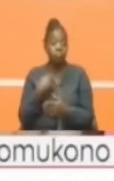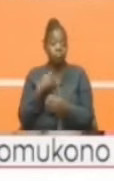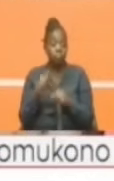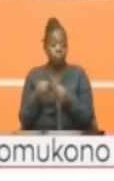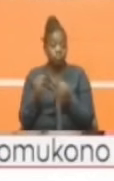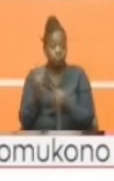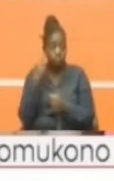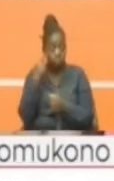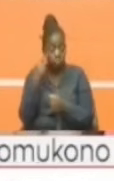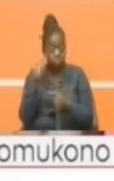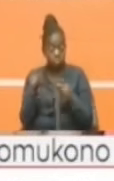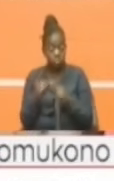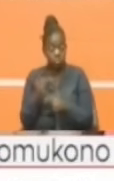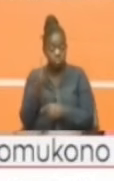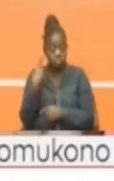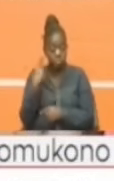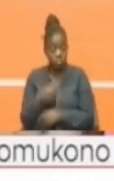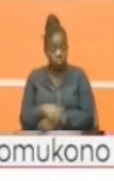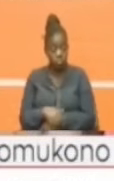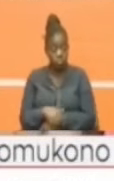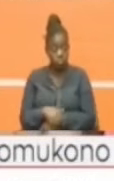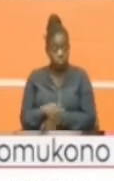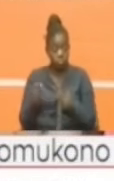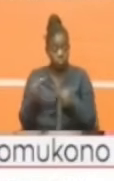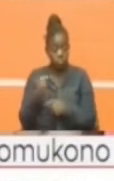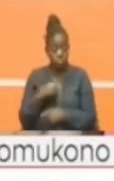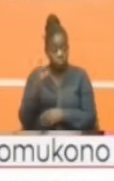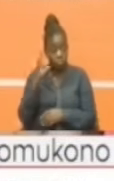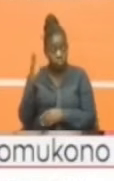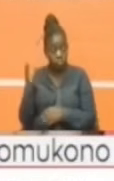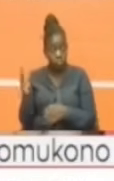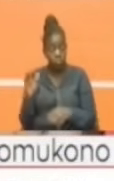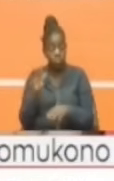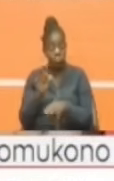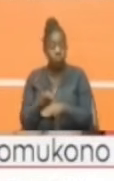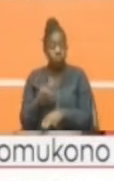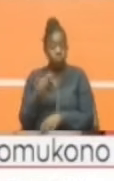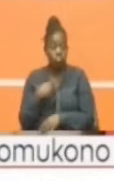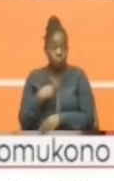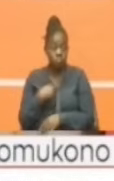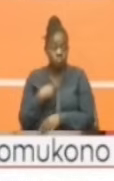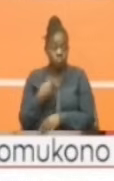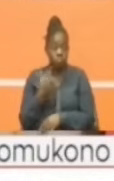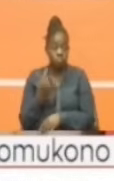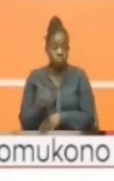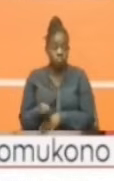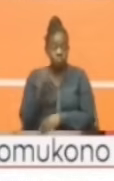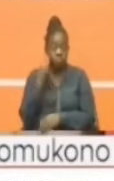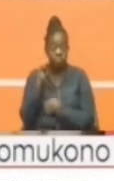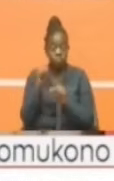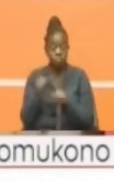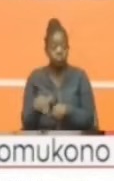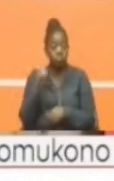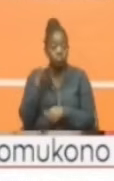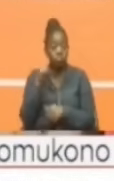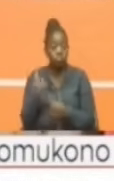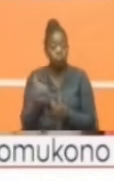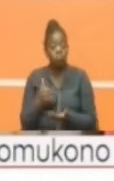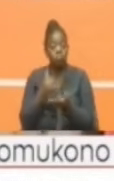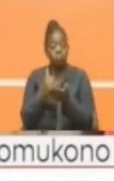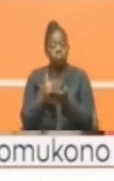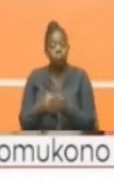era tojja kuntegeera naye nze nawulidde kinkwatako nemba nga nendaba nga nyina okukubira oba nga nyina